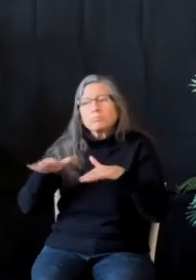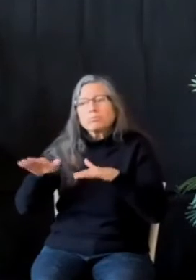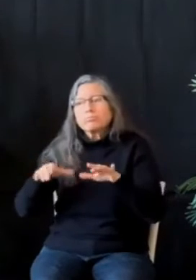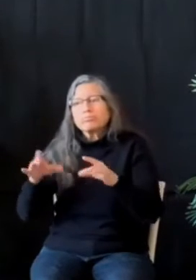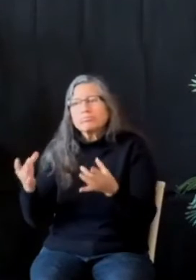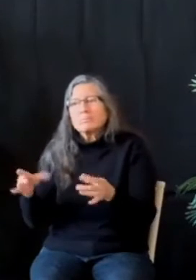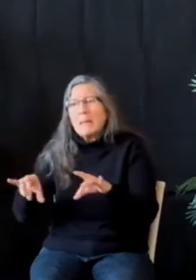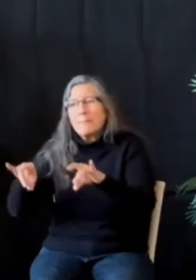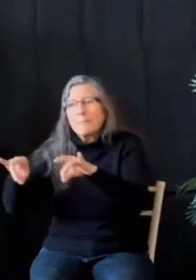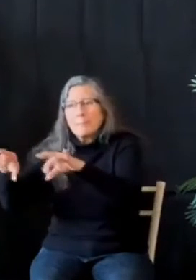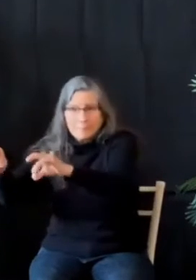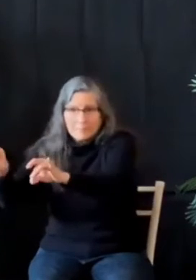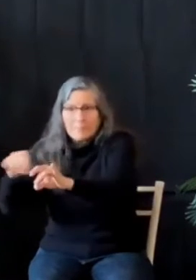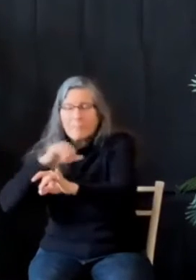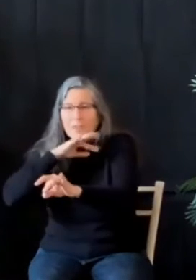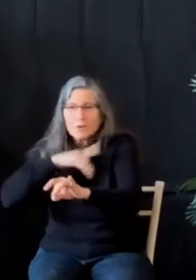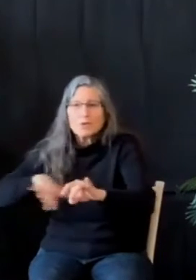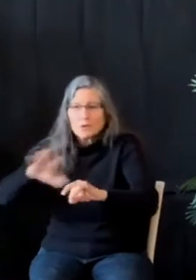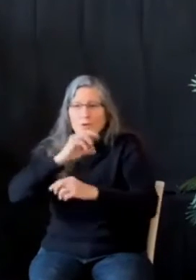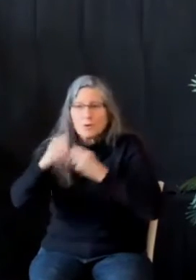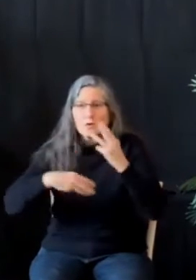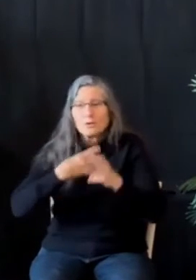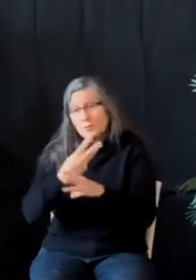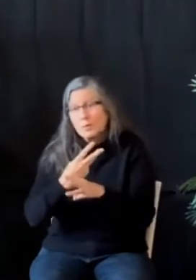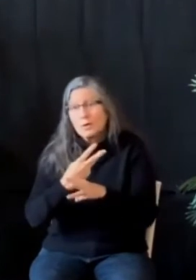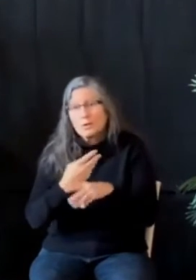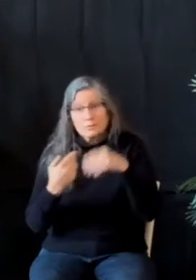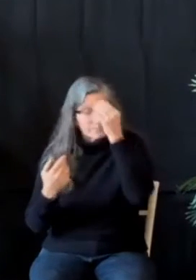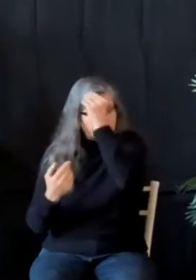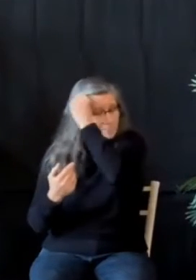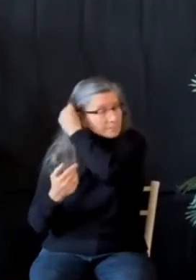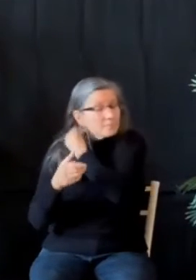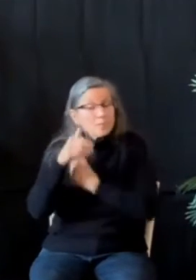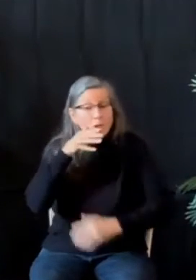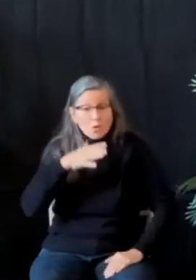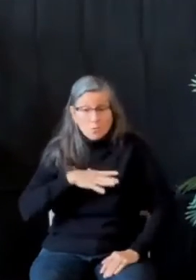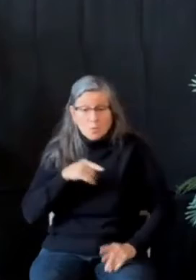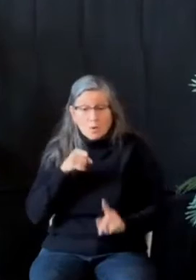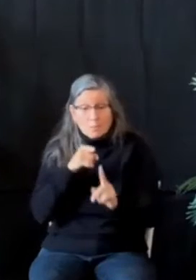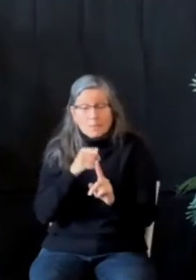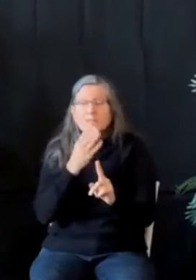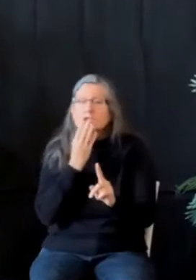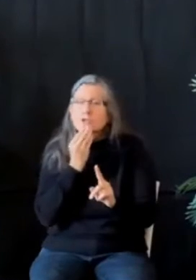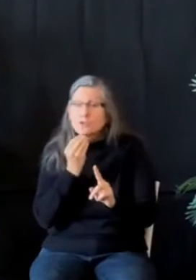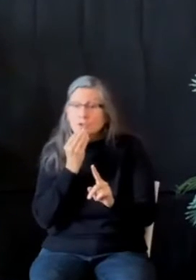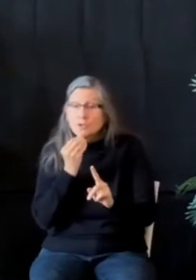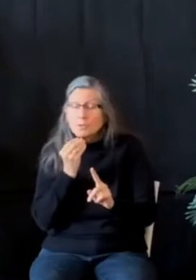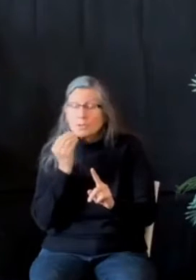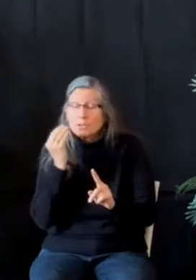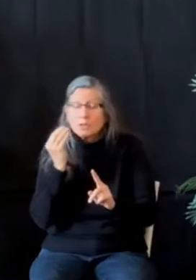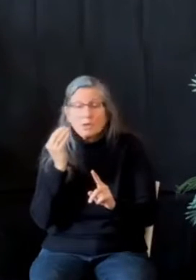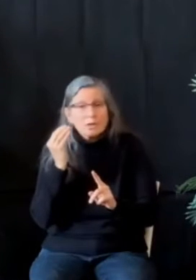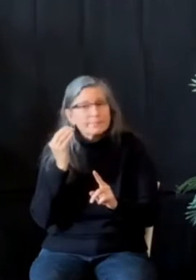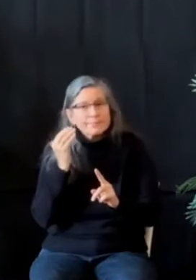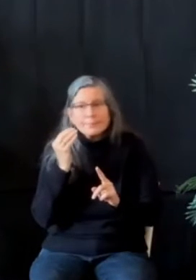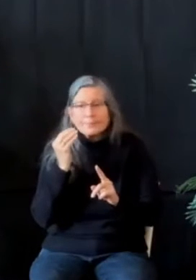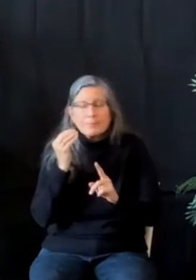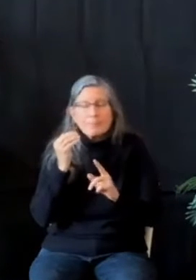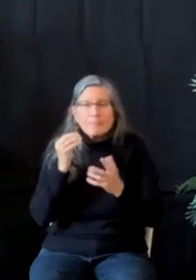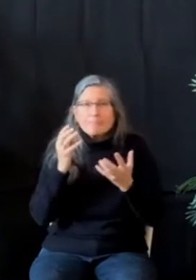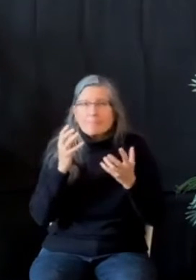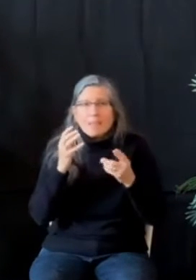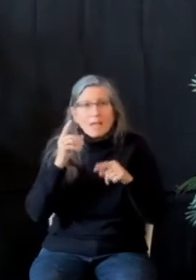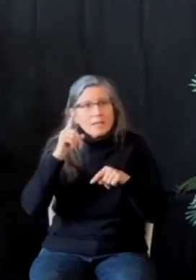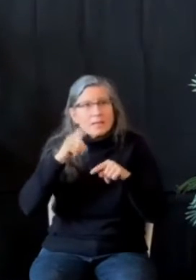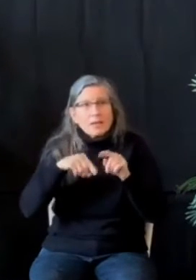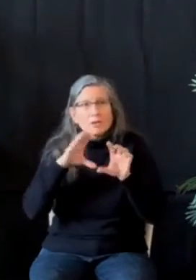And so here we are, and we struggle with this. And this woman, even though she was a Jew, they would not have any recourse to be able to do